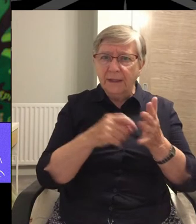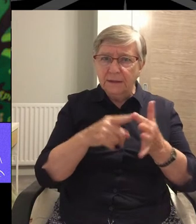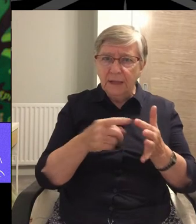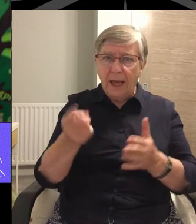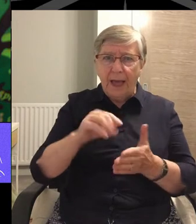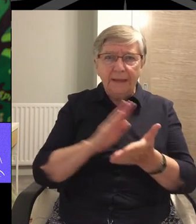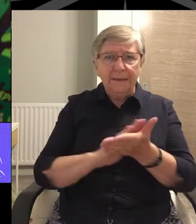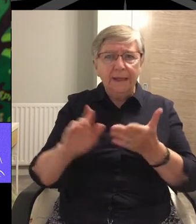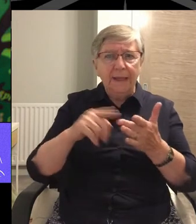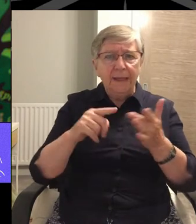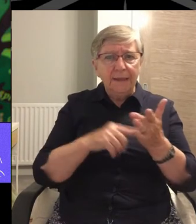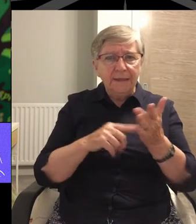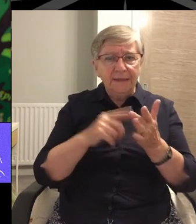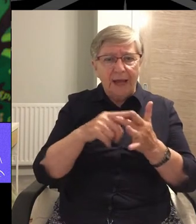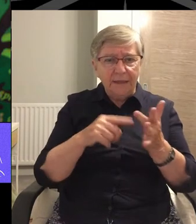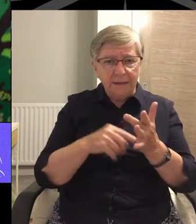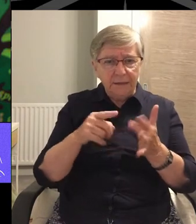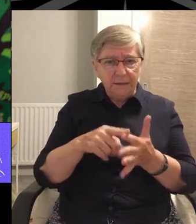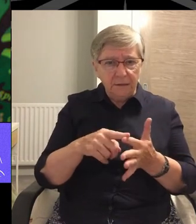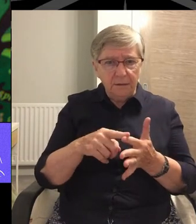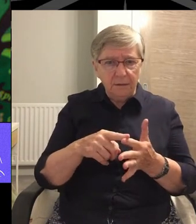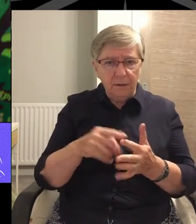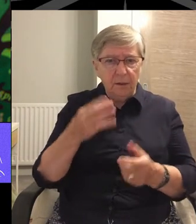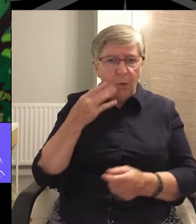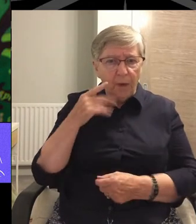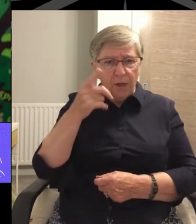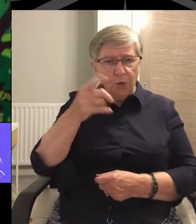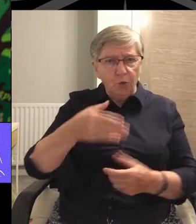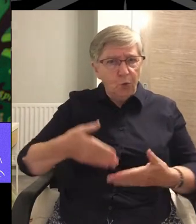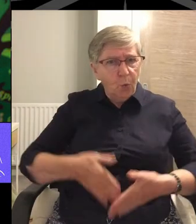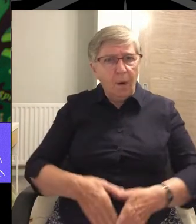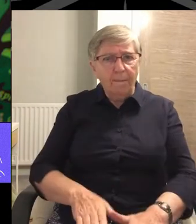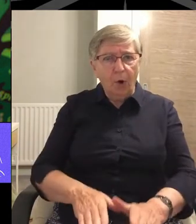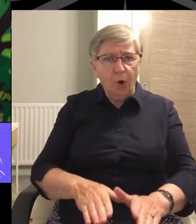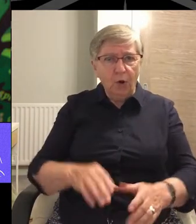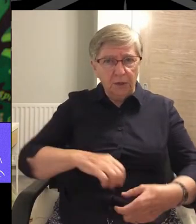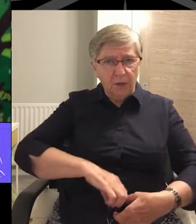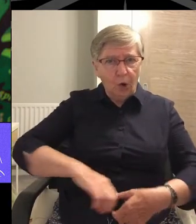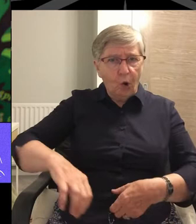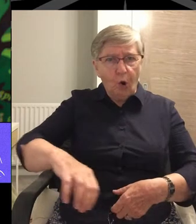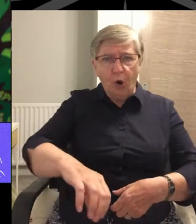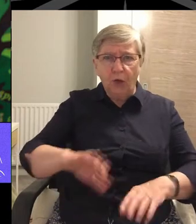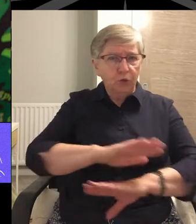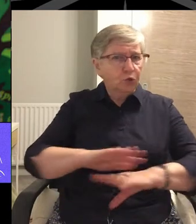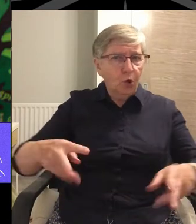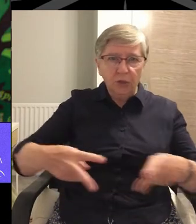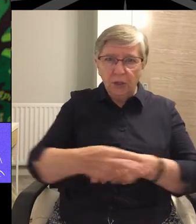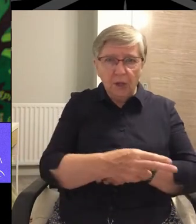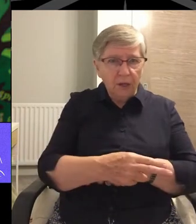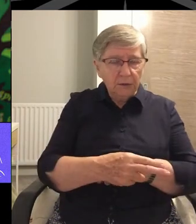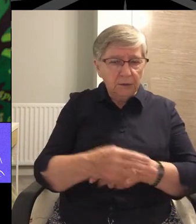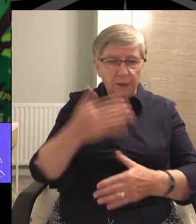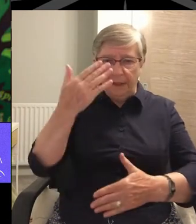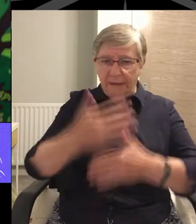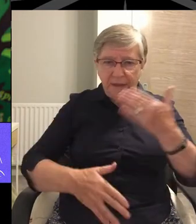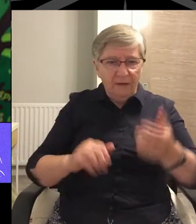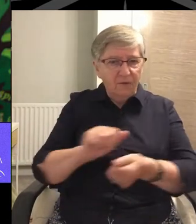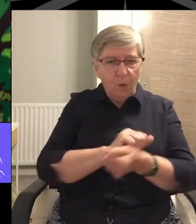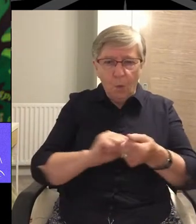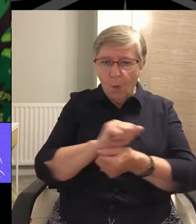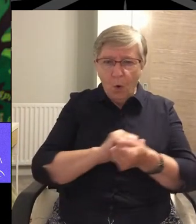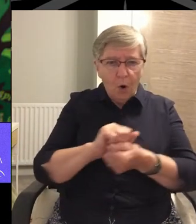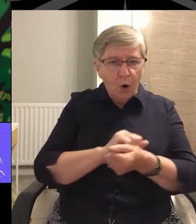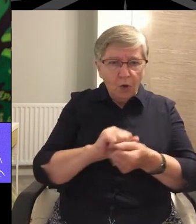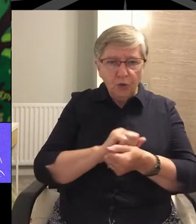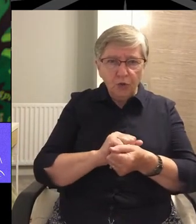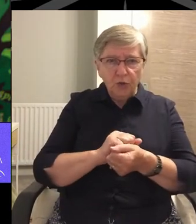Hittite. On the day that you were born, your cord was not cut. You were not washed with water to make you clean, nor were